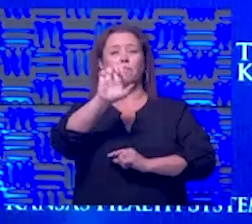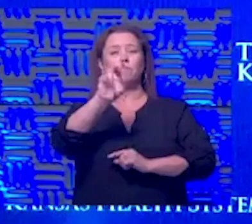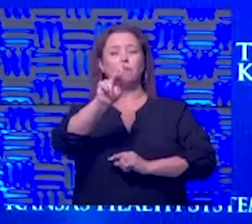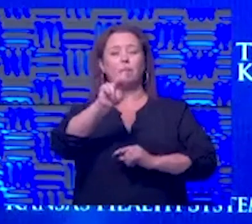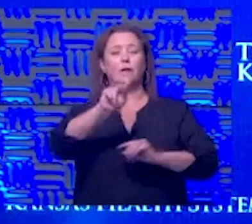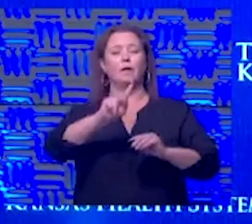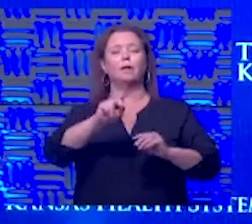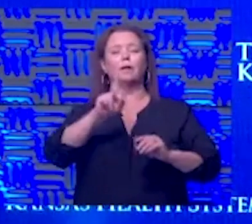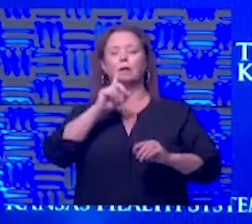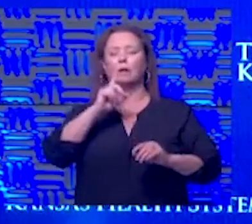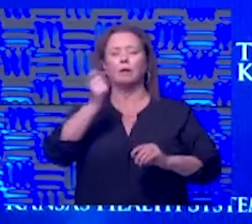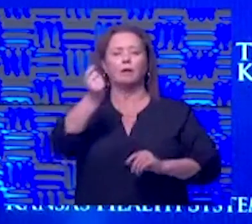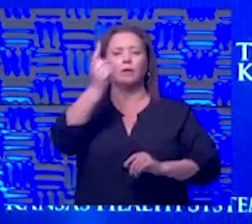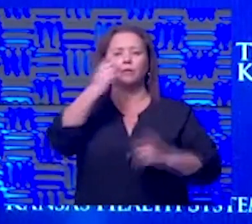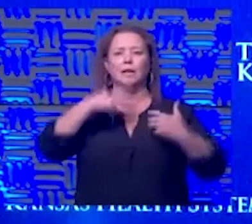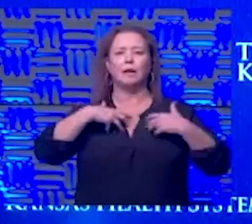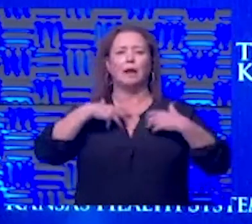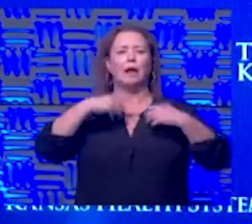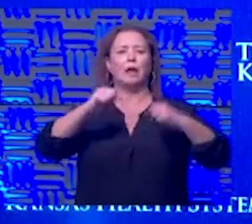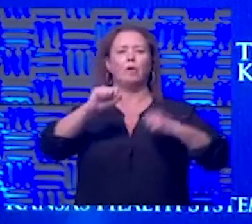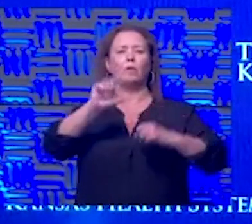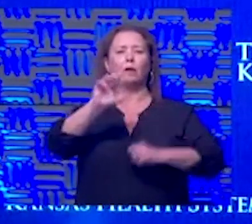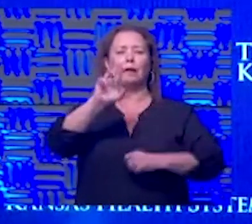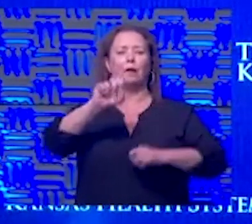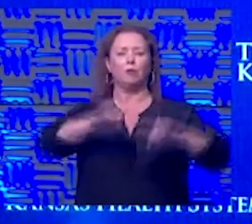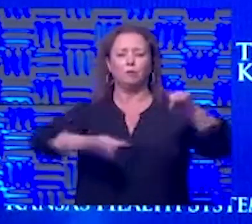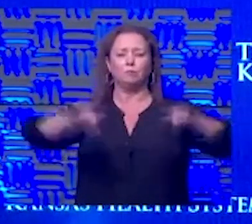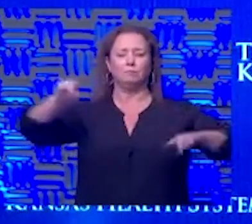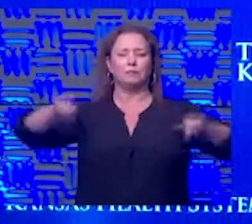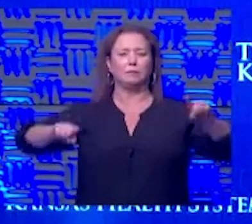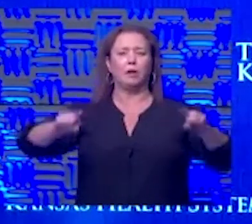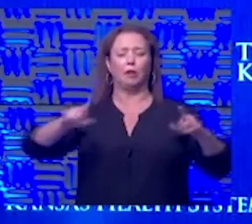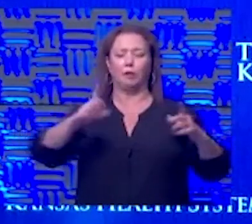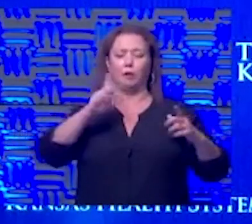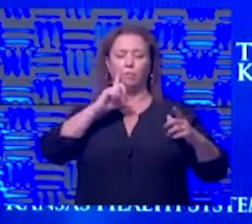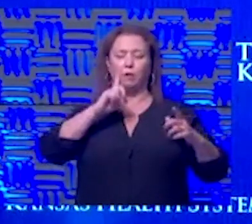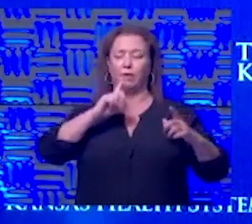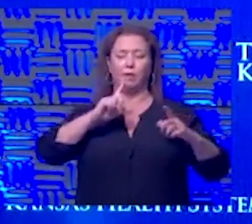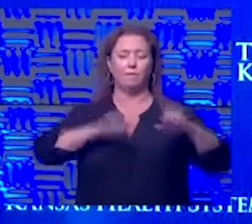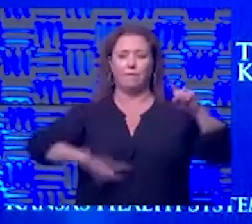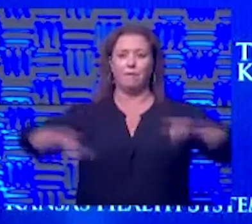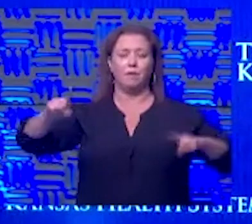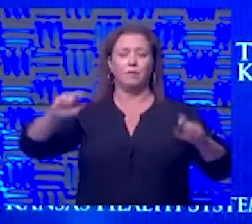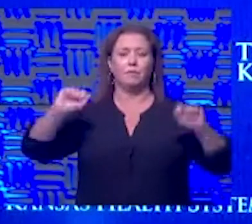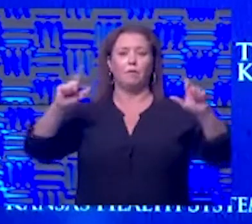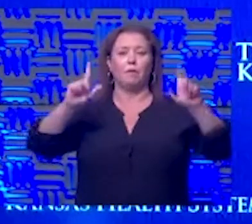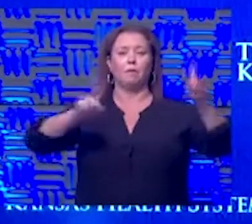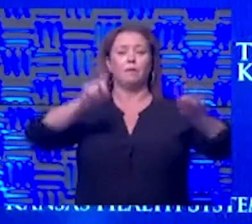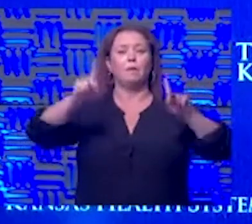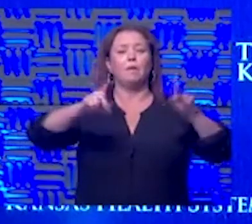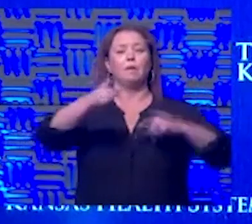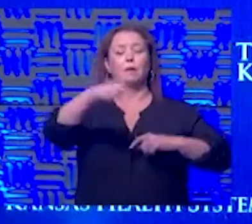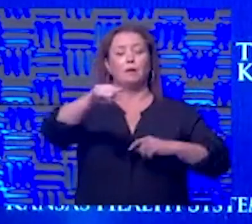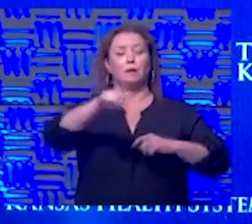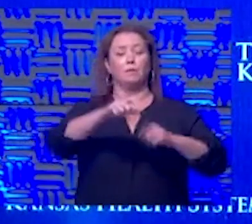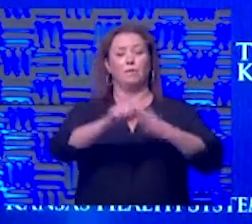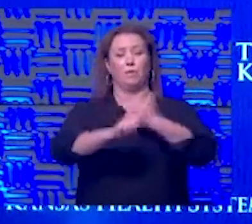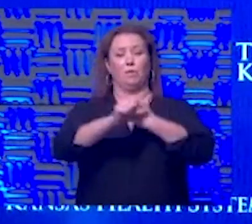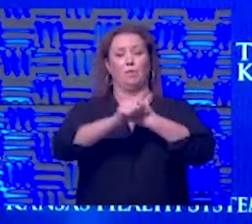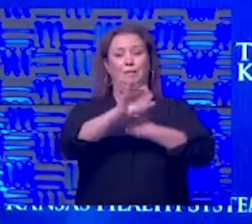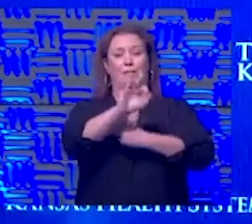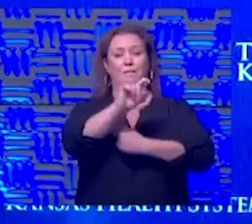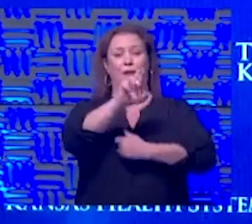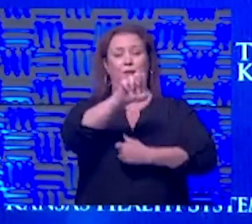healthcare disparities still really impact us. In fact, if you look at some of the risk factors for COVID-19, it's pretty